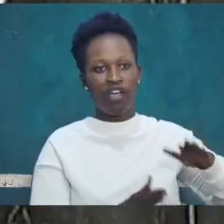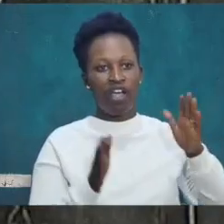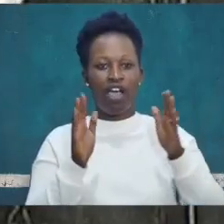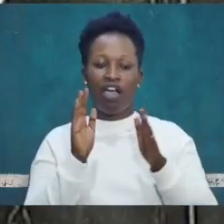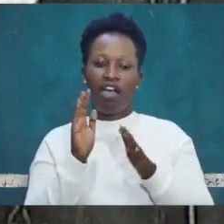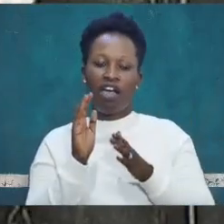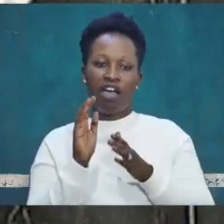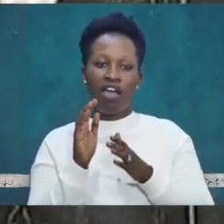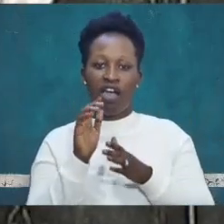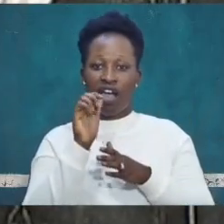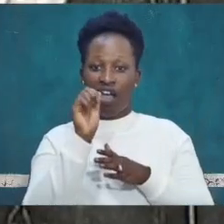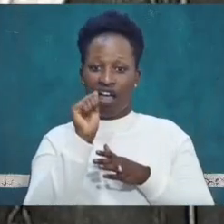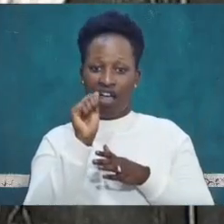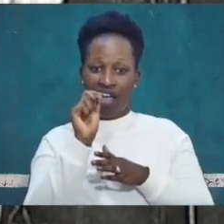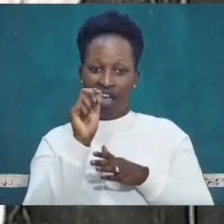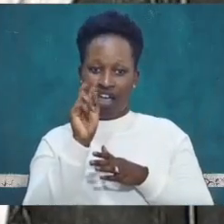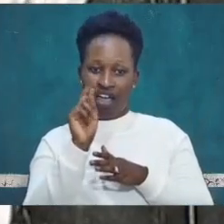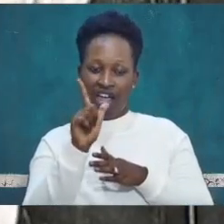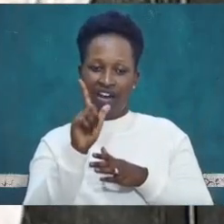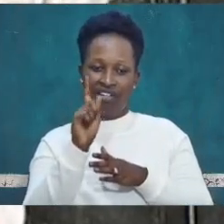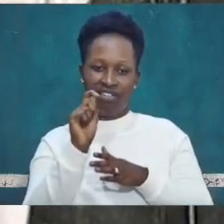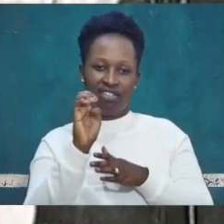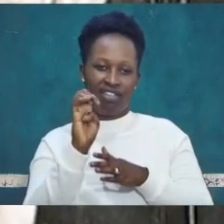an alternative.